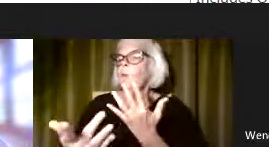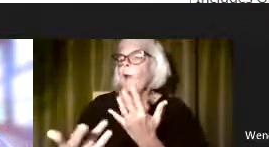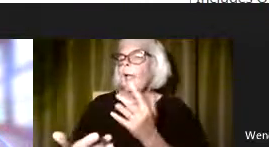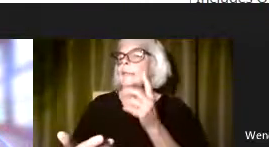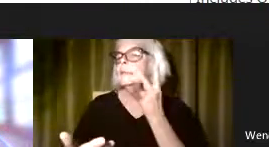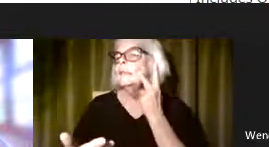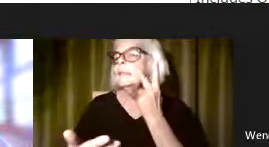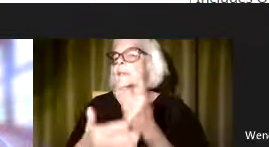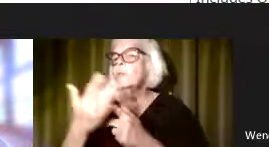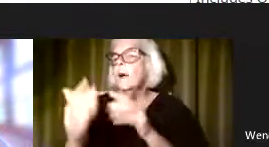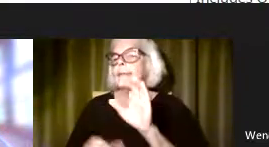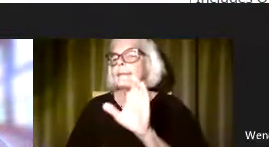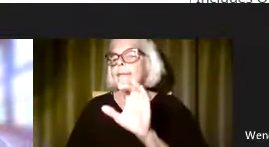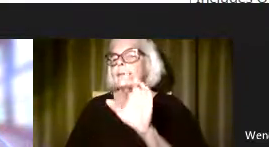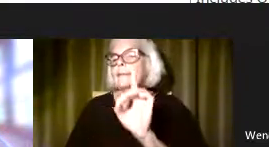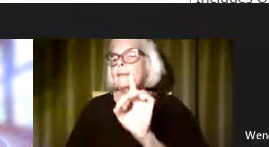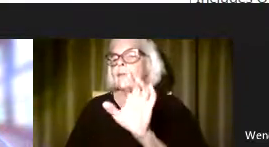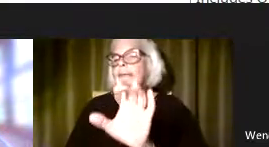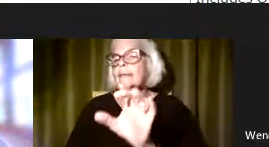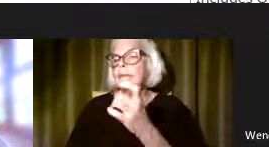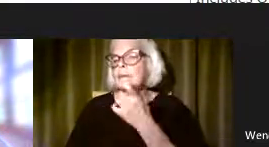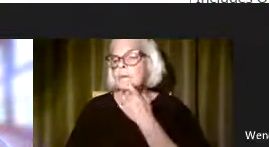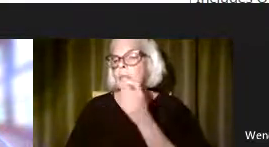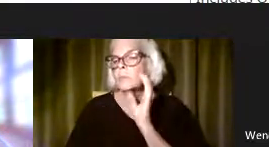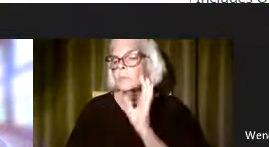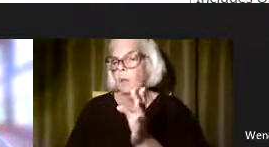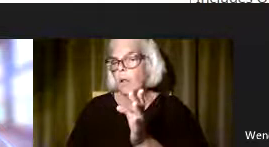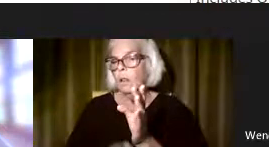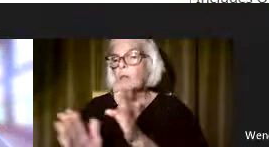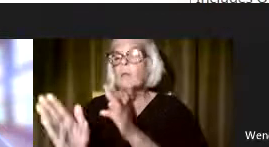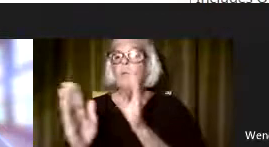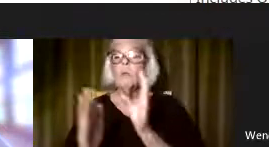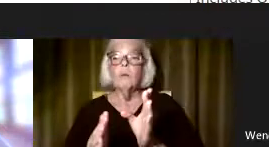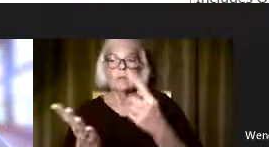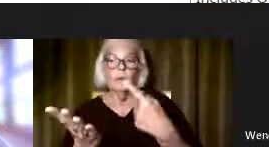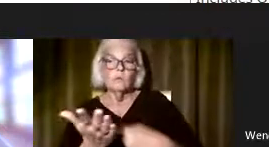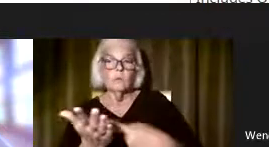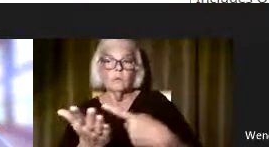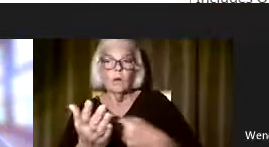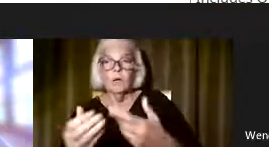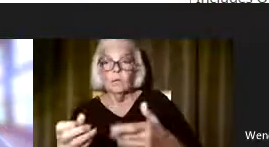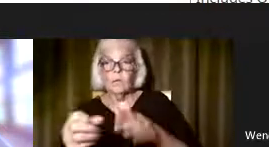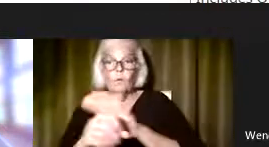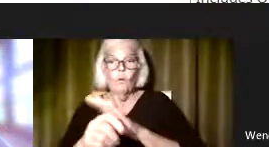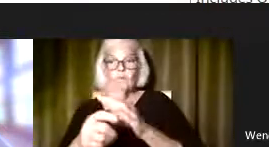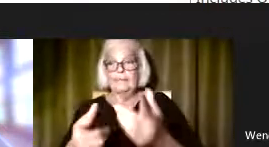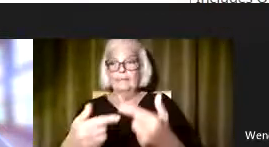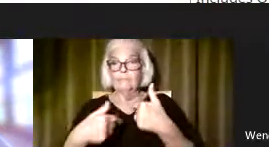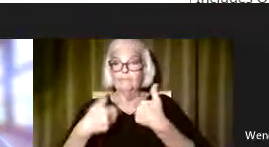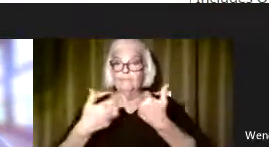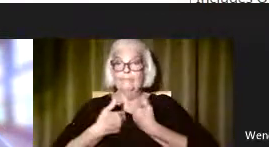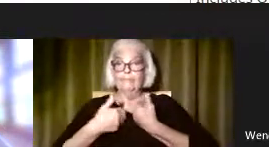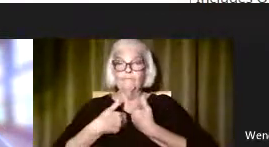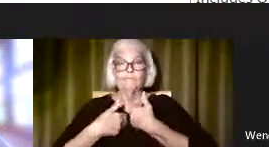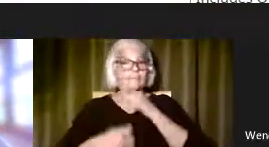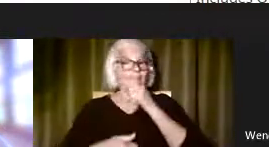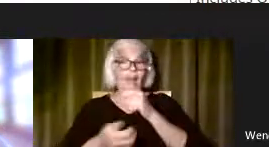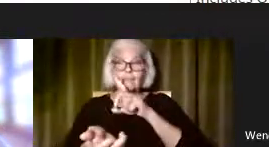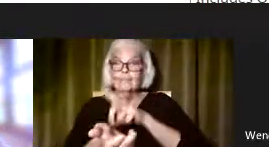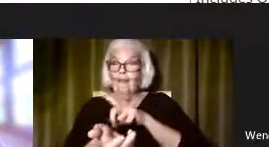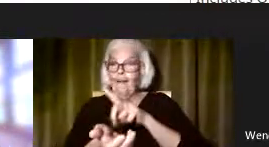about COVID, and this is just general discussion. I'm not epi, I'm not a doctor, so just having an open discussion